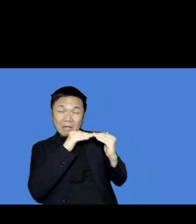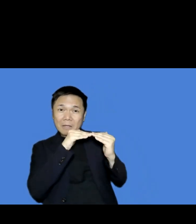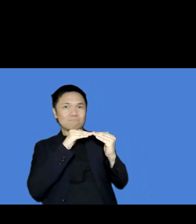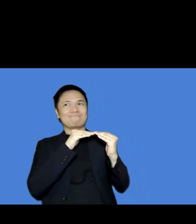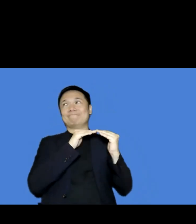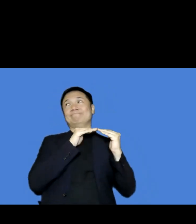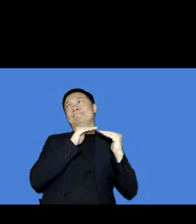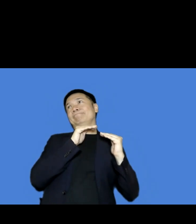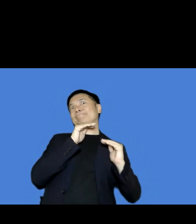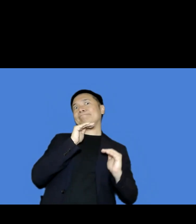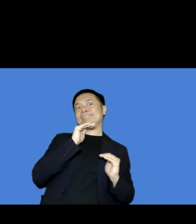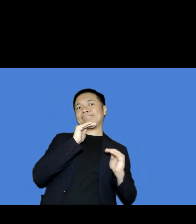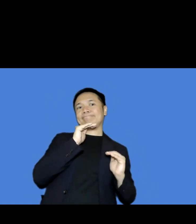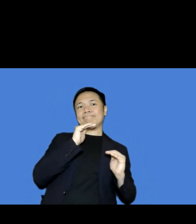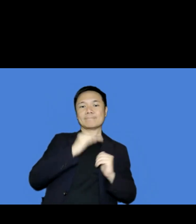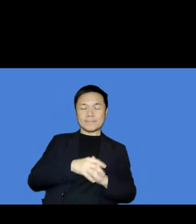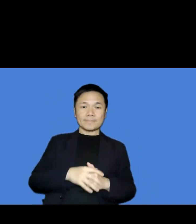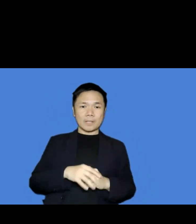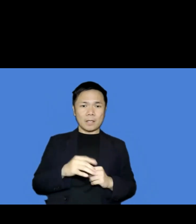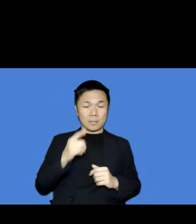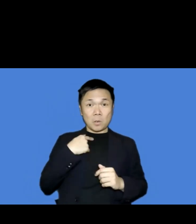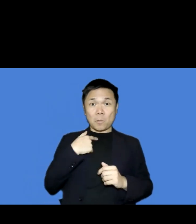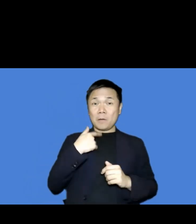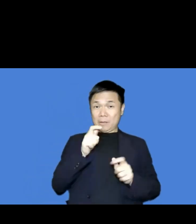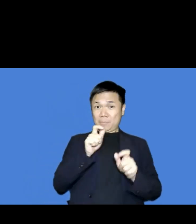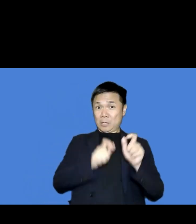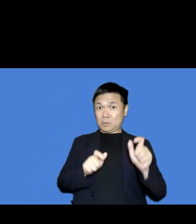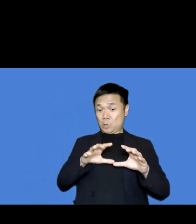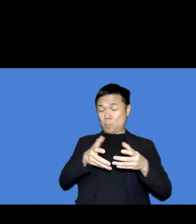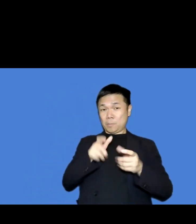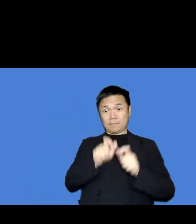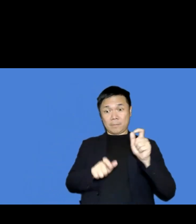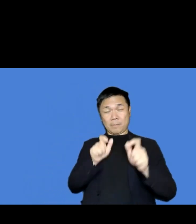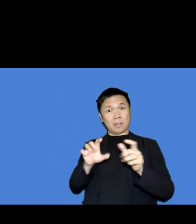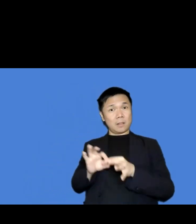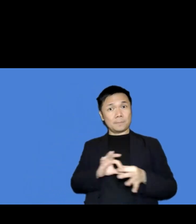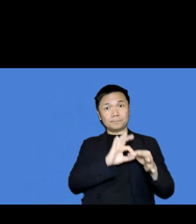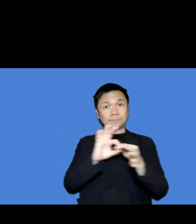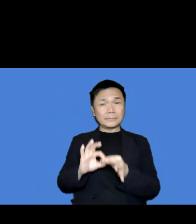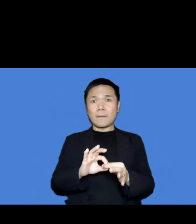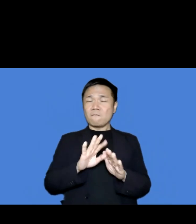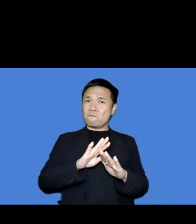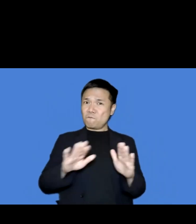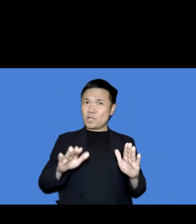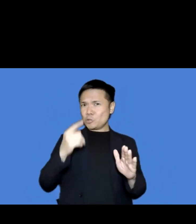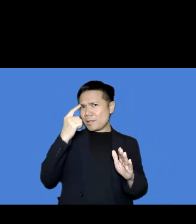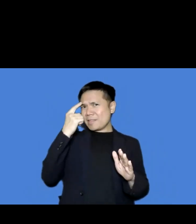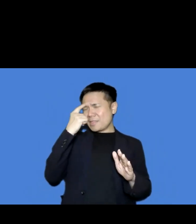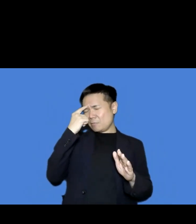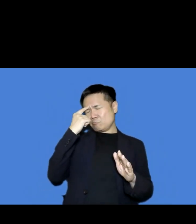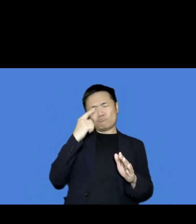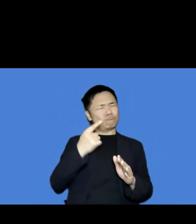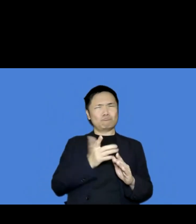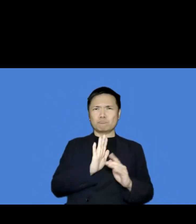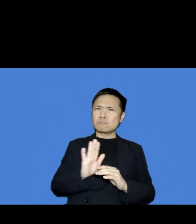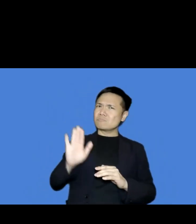So some of my fellows who have the opportunity. They had spoken, some of them spoke